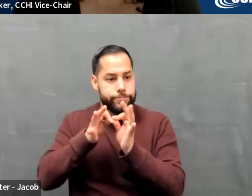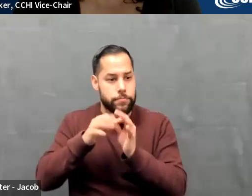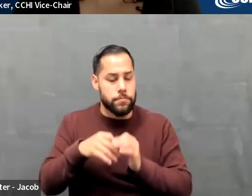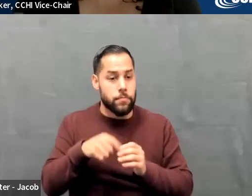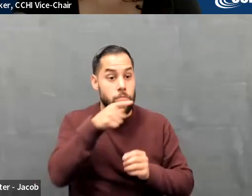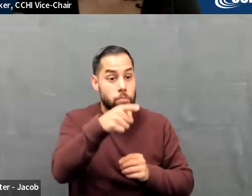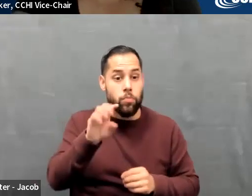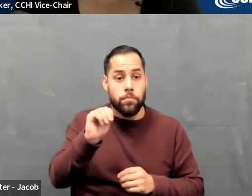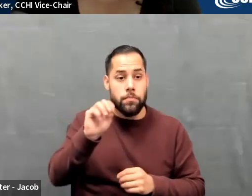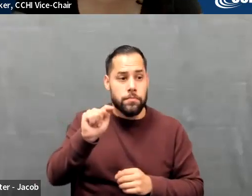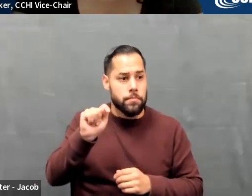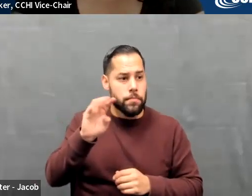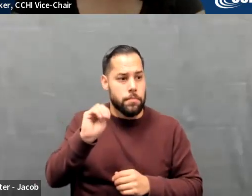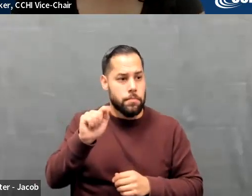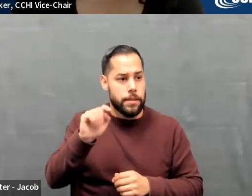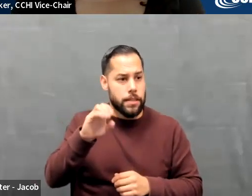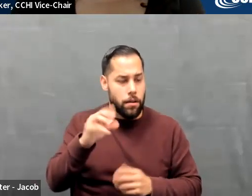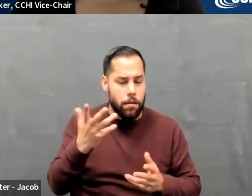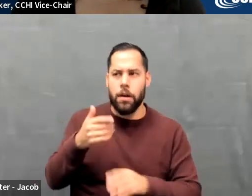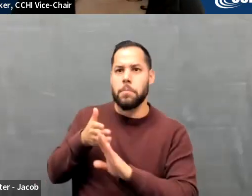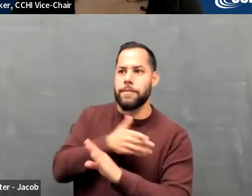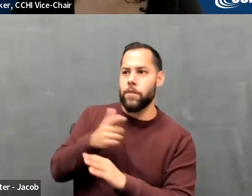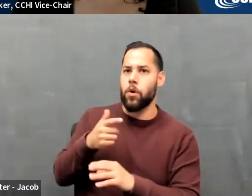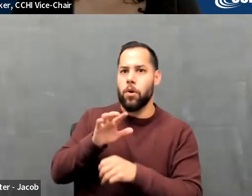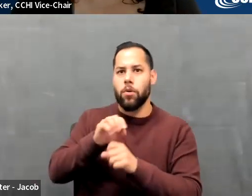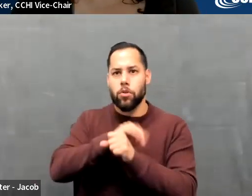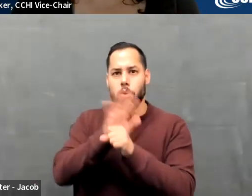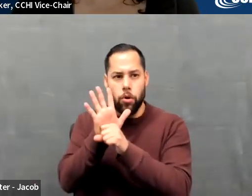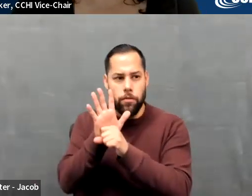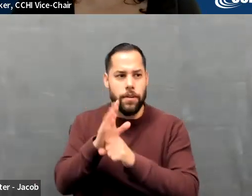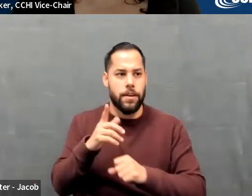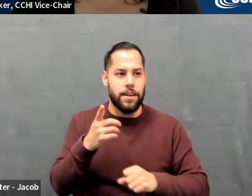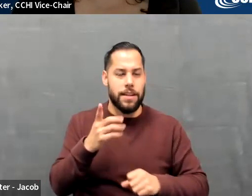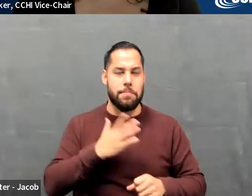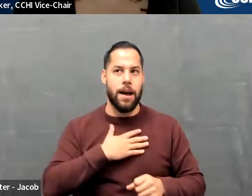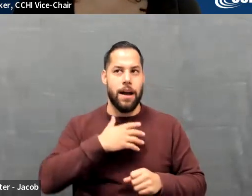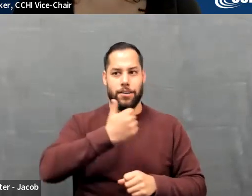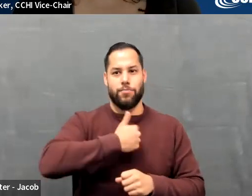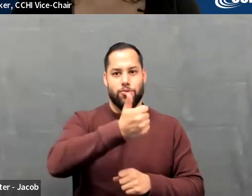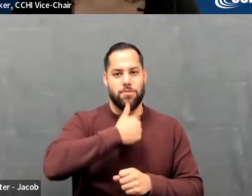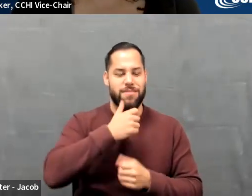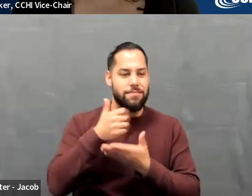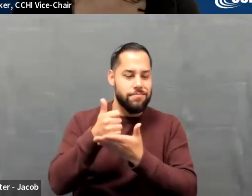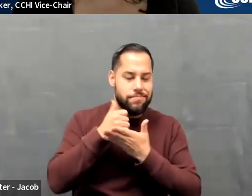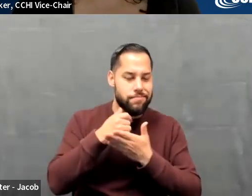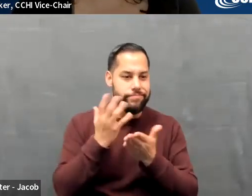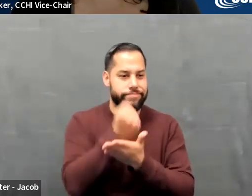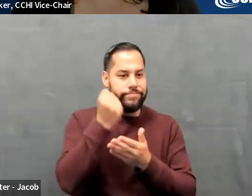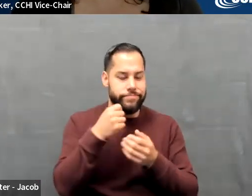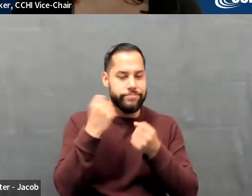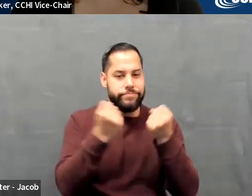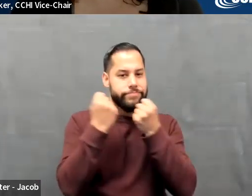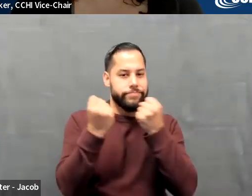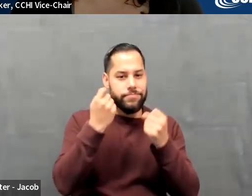you, Mateo? Well, before COVID, I used my commute to practice, and I did a lot like what Fabio